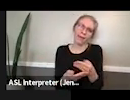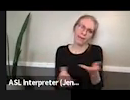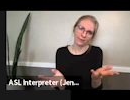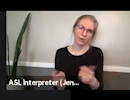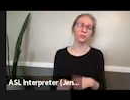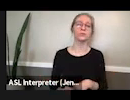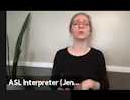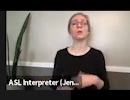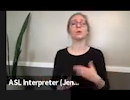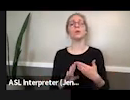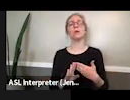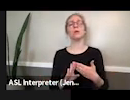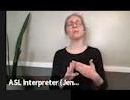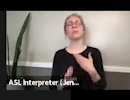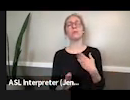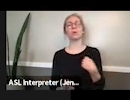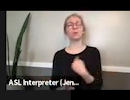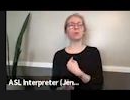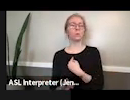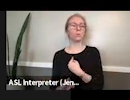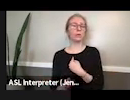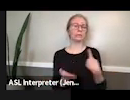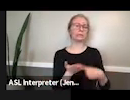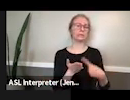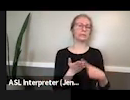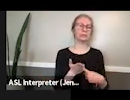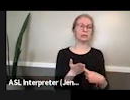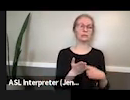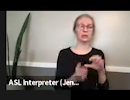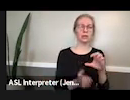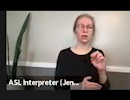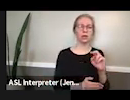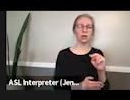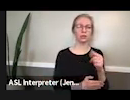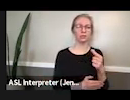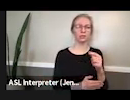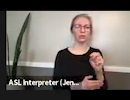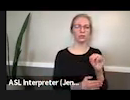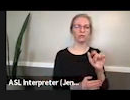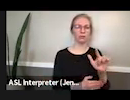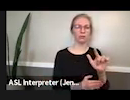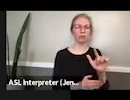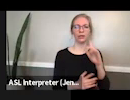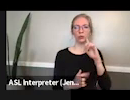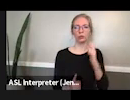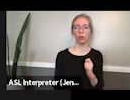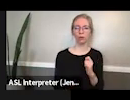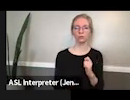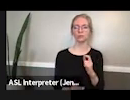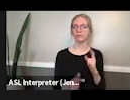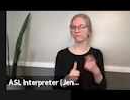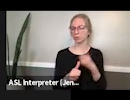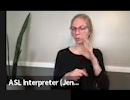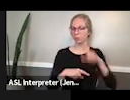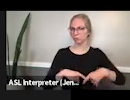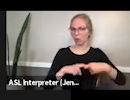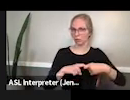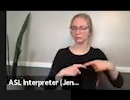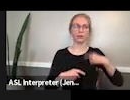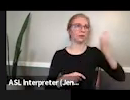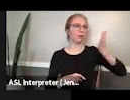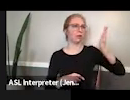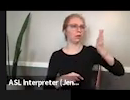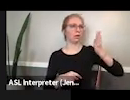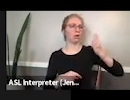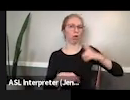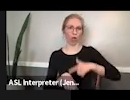take a look at congenital hearing loss, I want to stop. You've been listening to me for a long time, and I know that's kind of